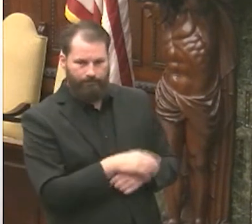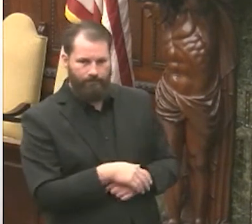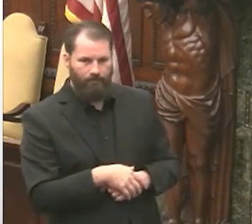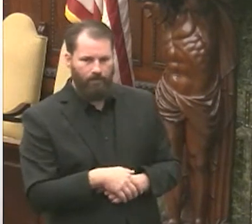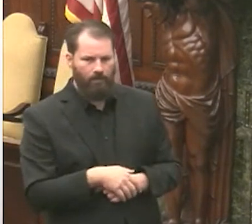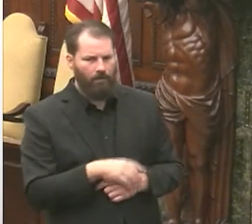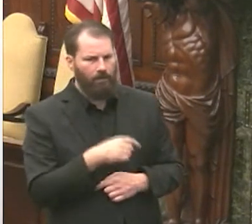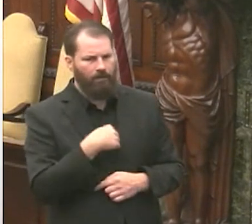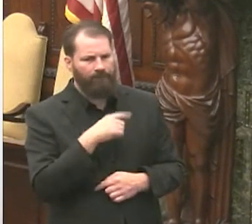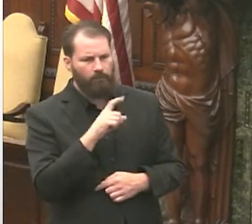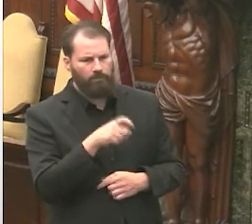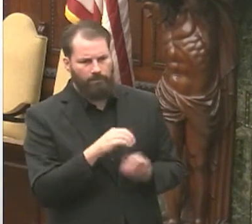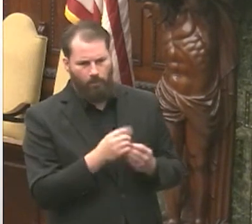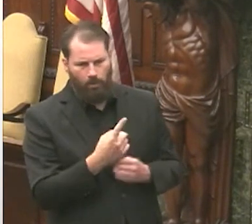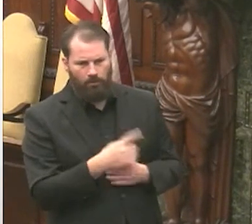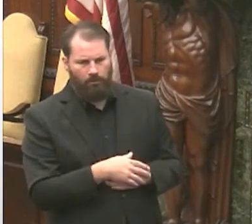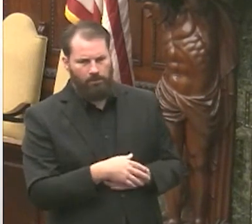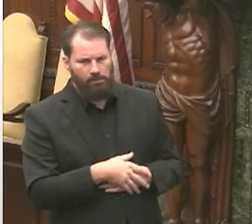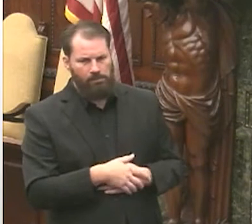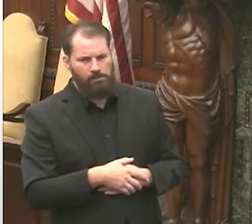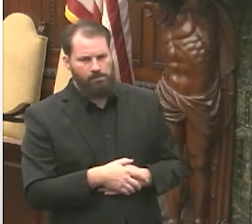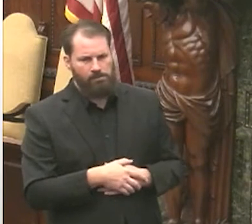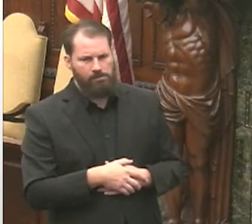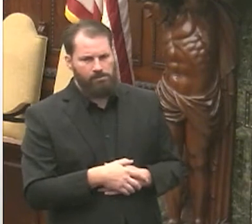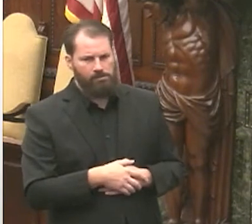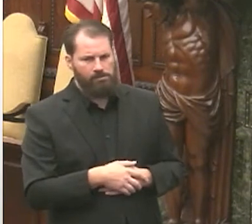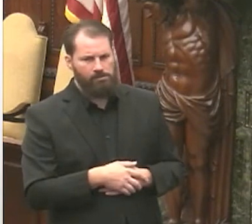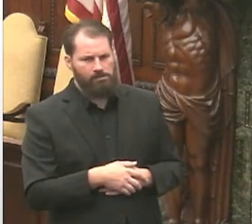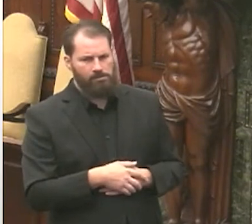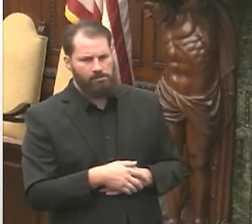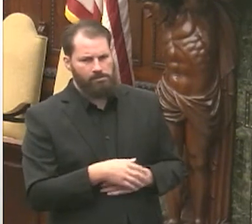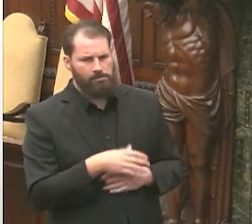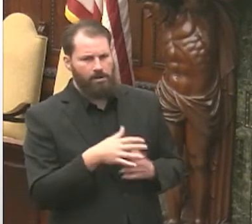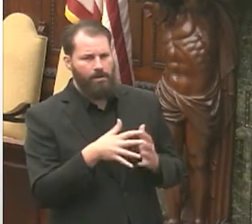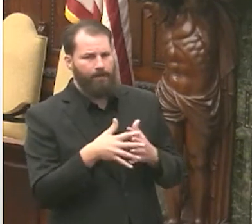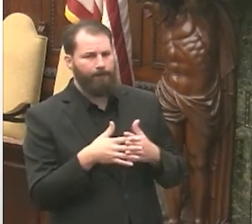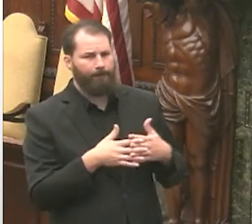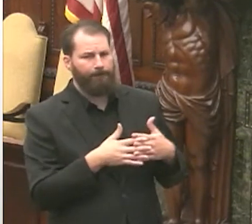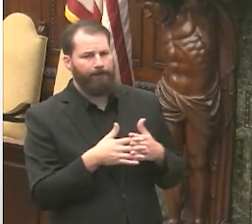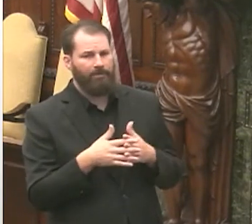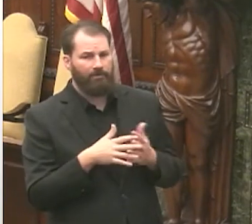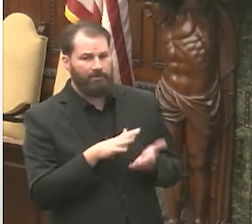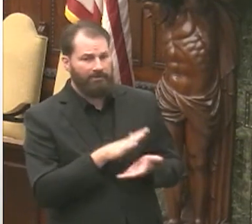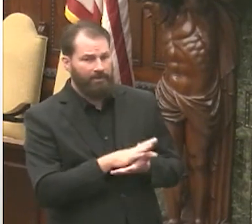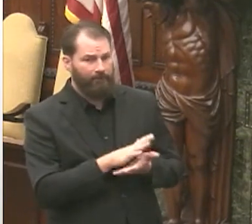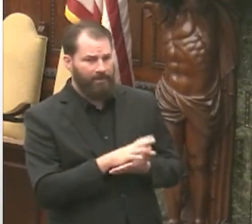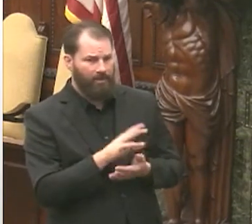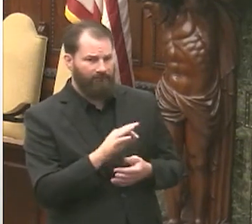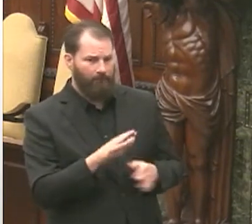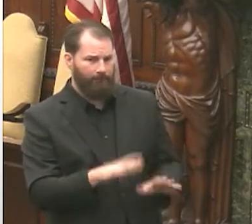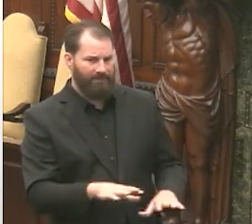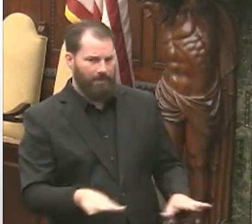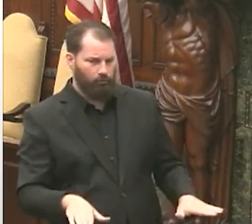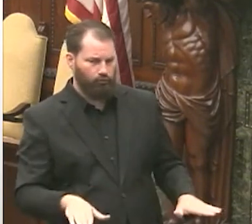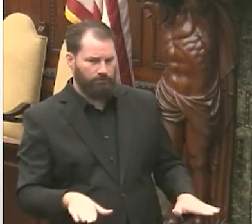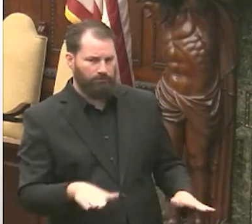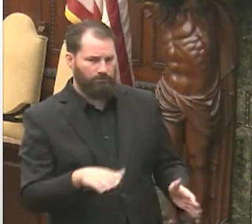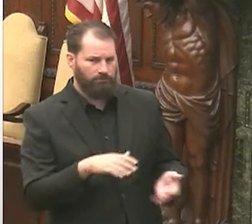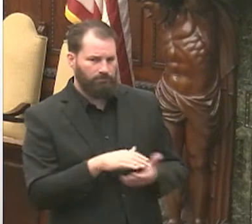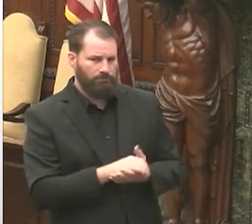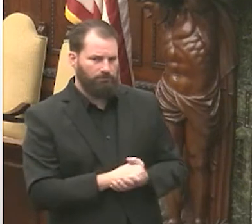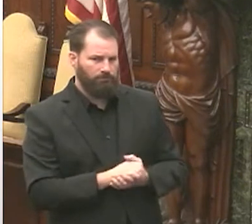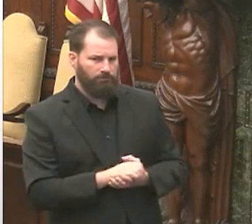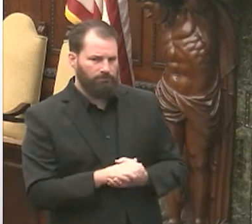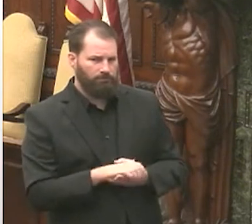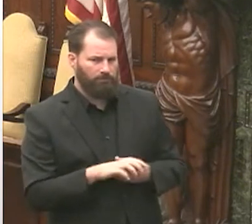is for Dr. Farley. The American Academy of Pediatrics says there was an 18% increase in COVID-19